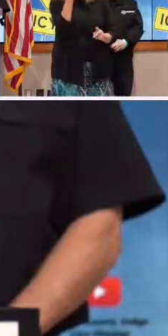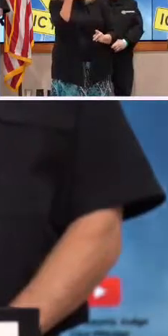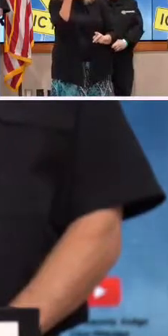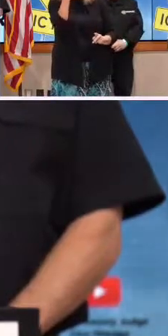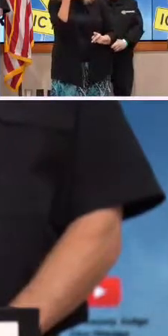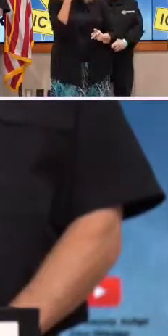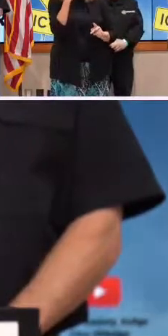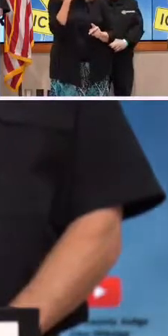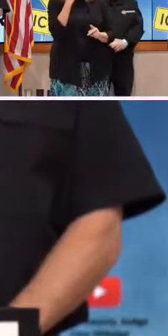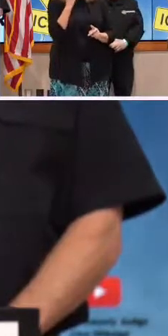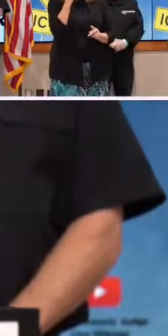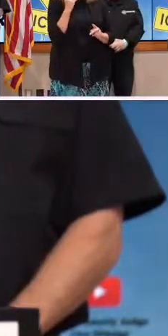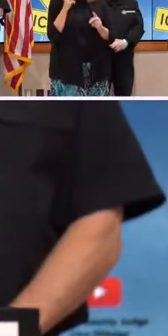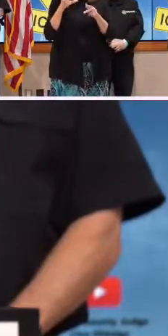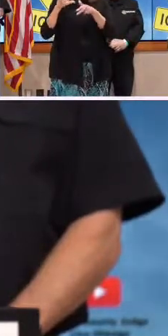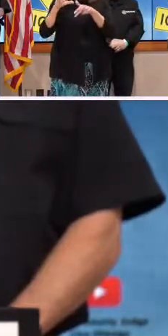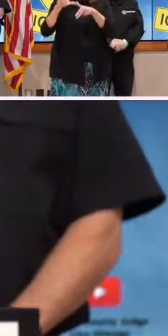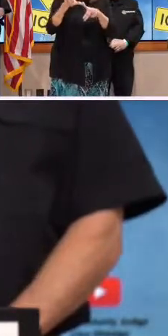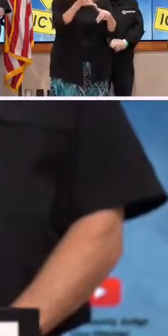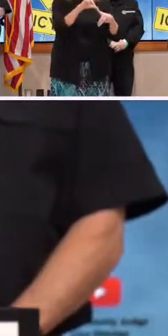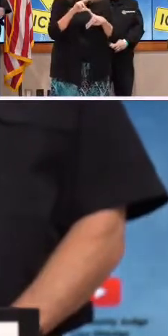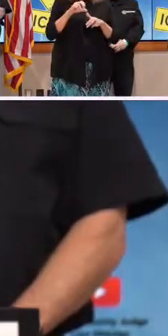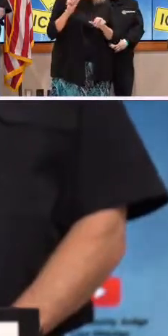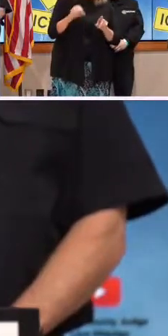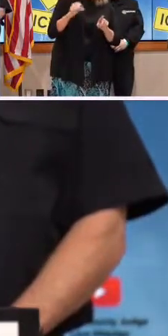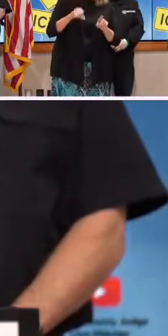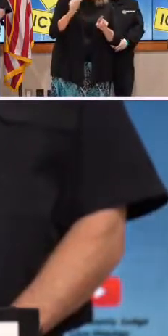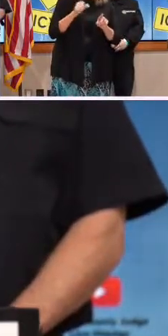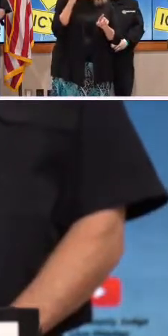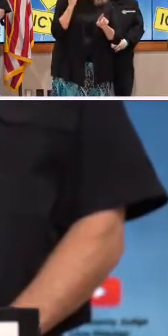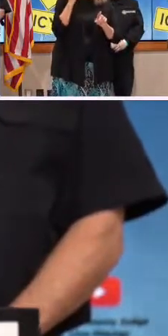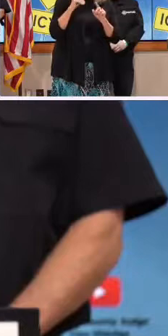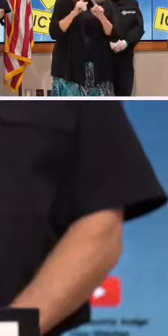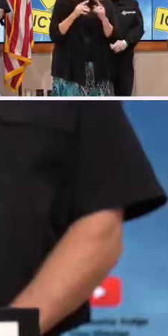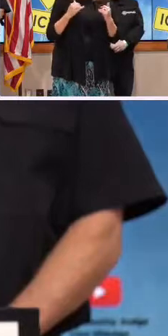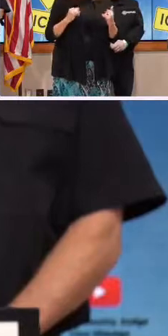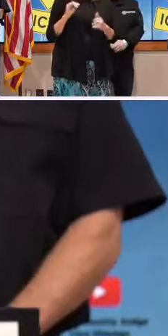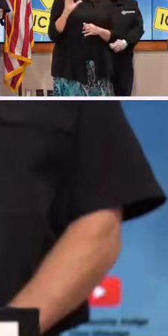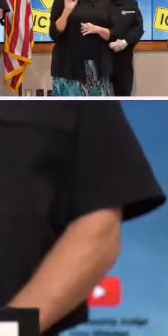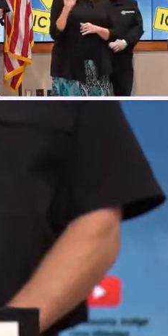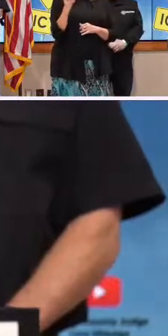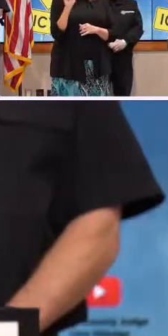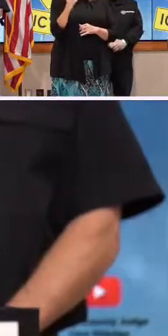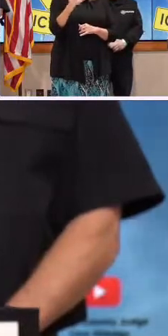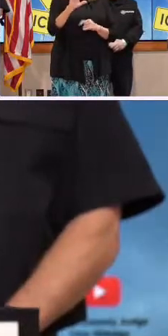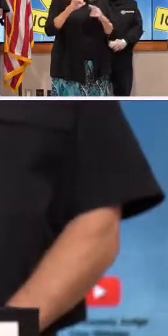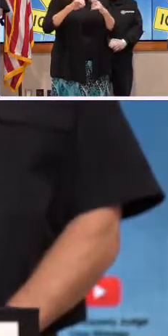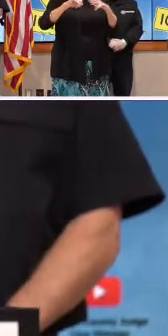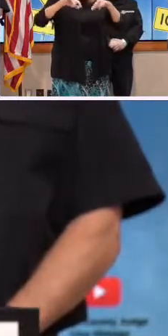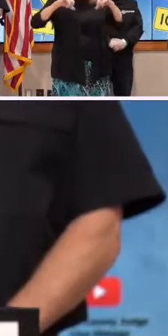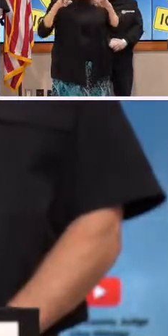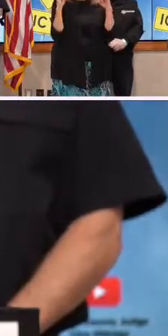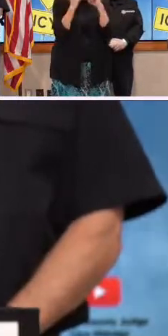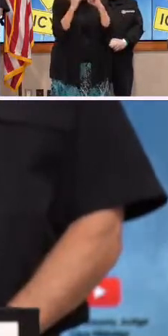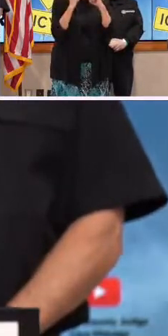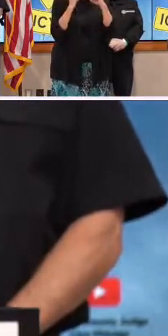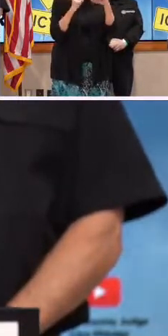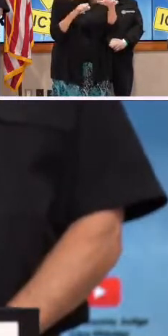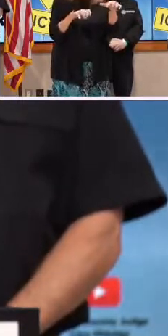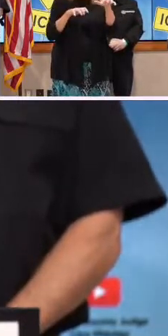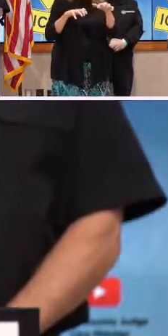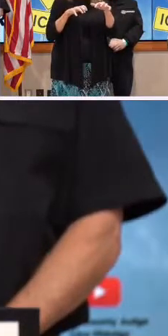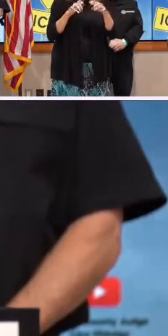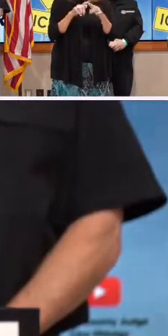do Arctic blasts. And so we're gonna need your help to make sure that we recognize